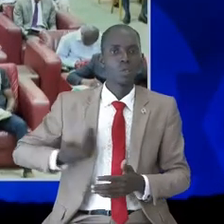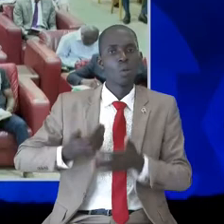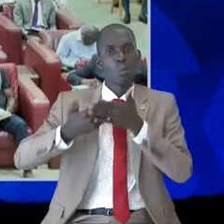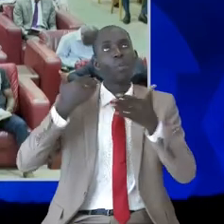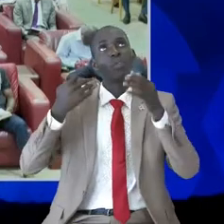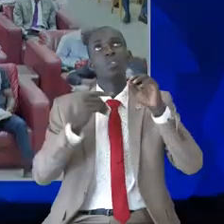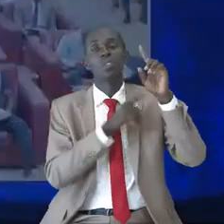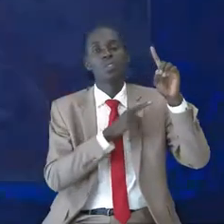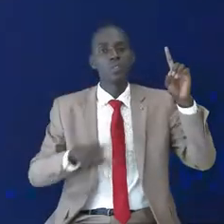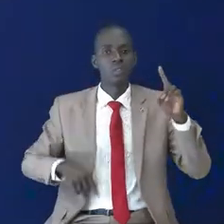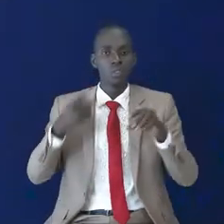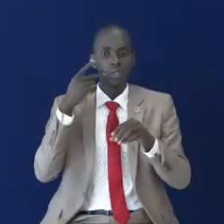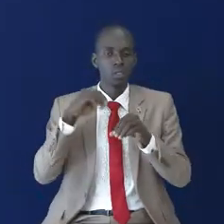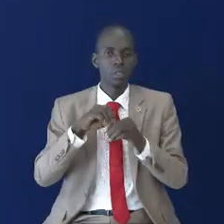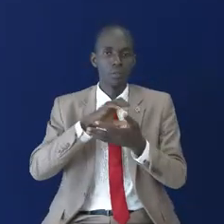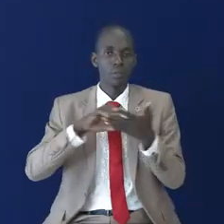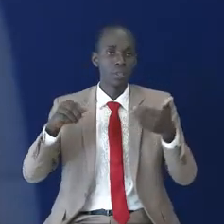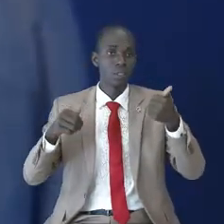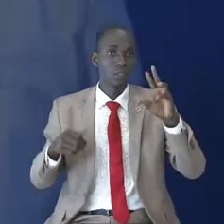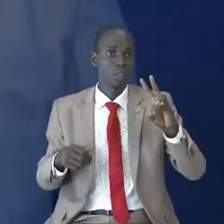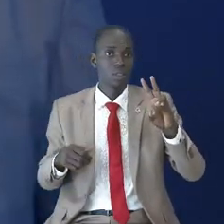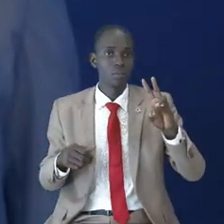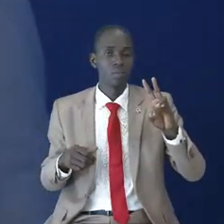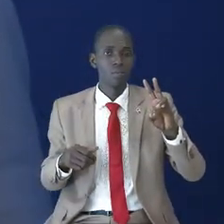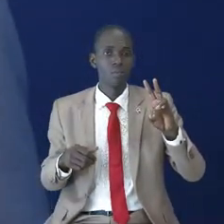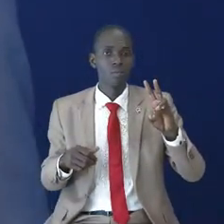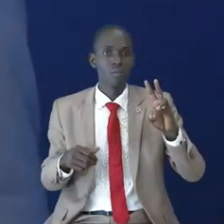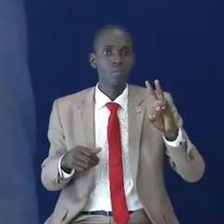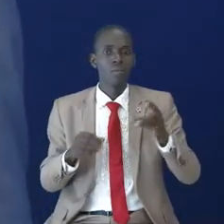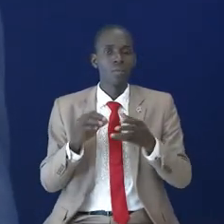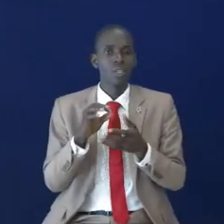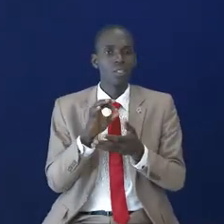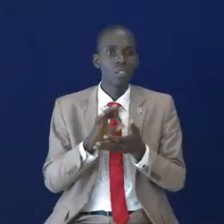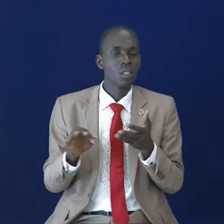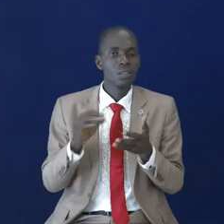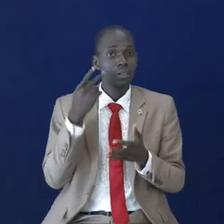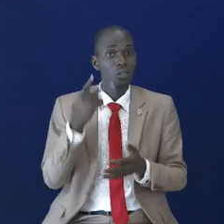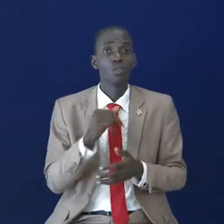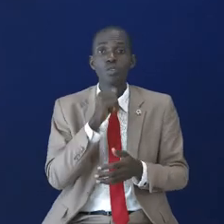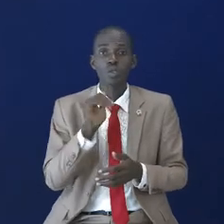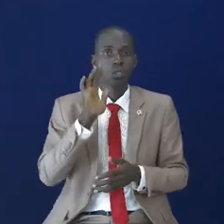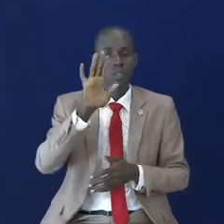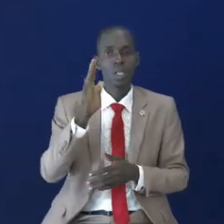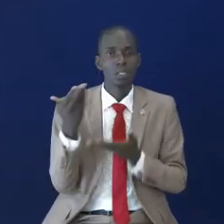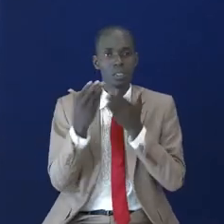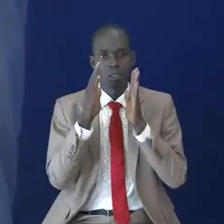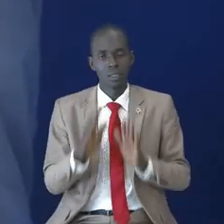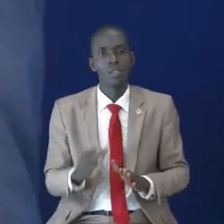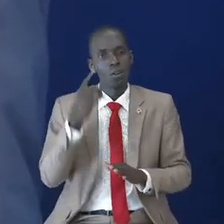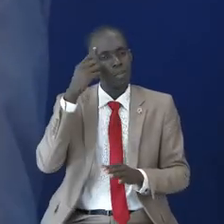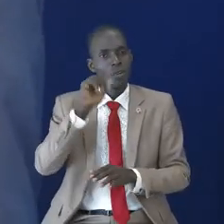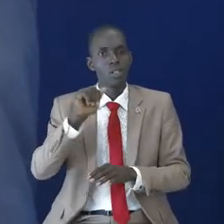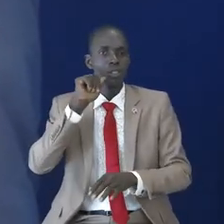the Lord." In verse 16, it says, "Count not thine handmaid for a daughter